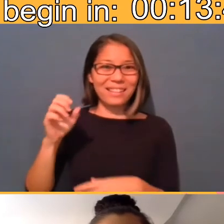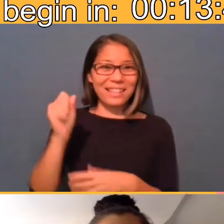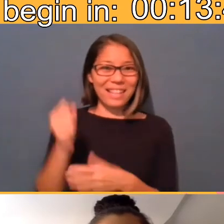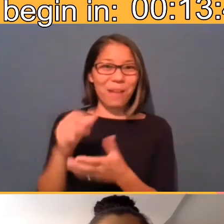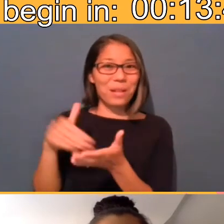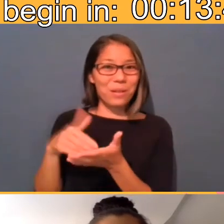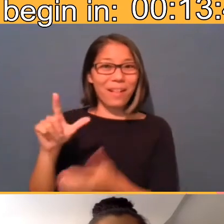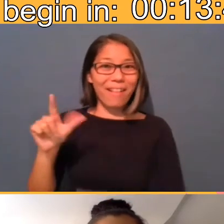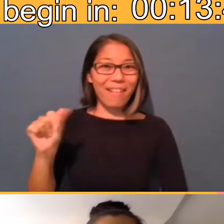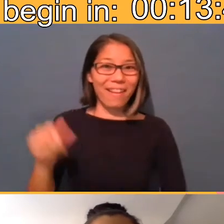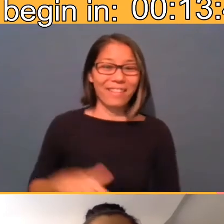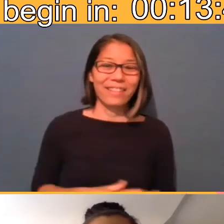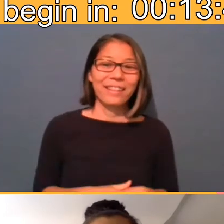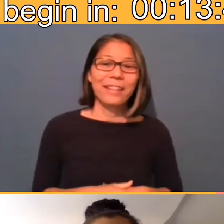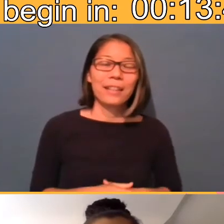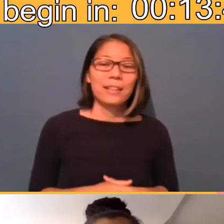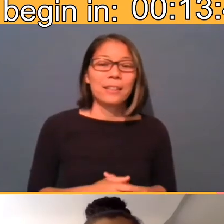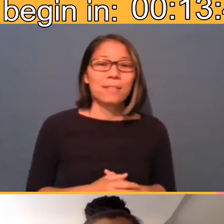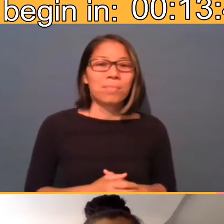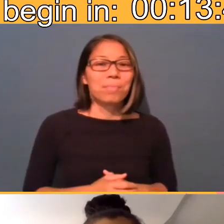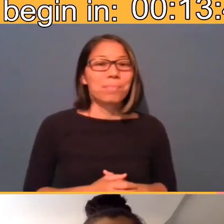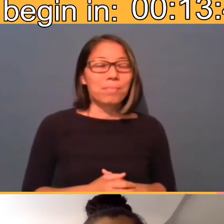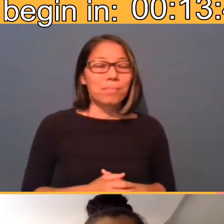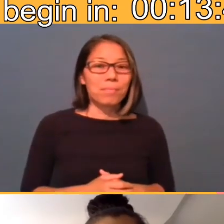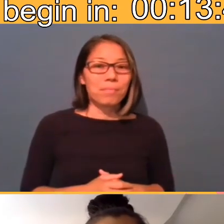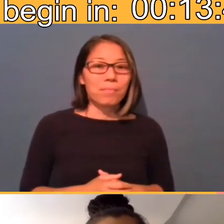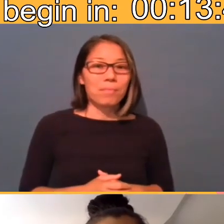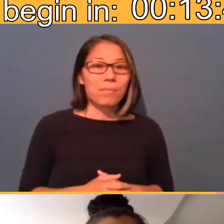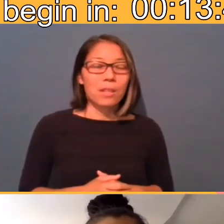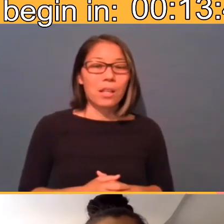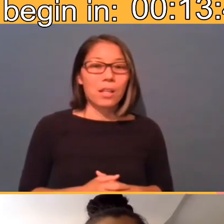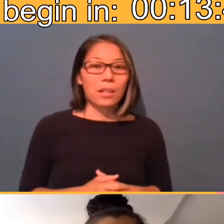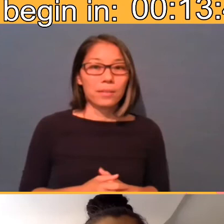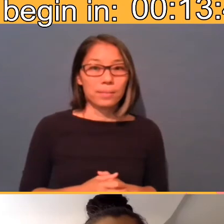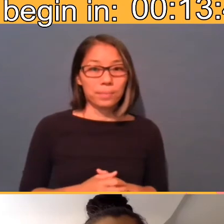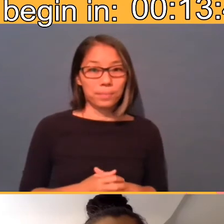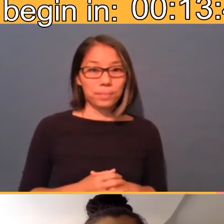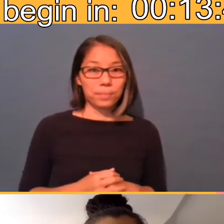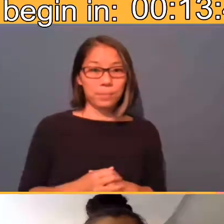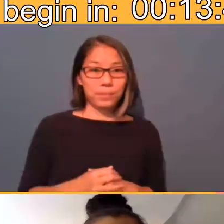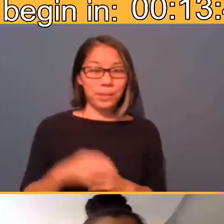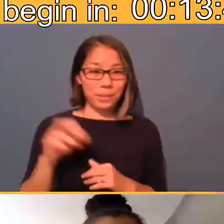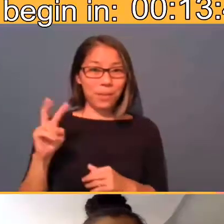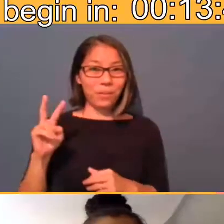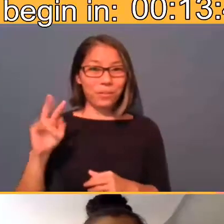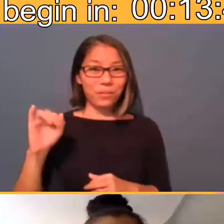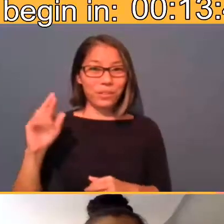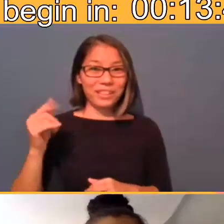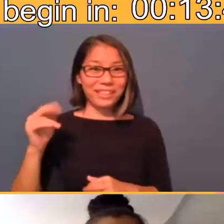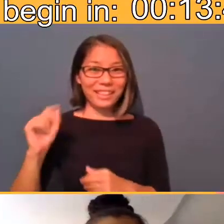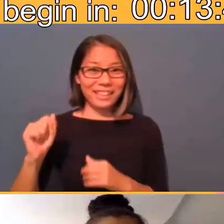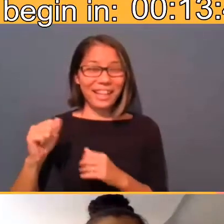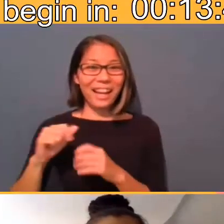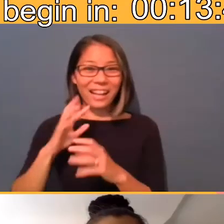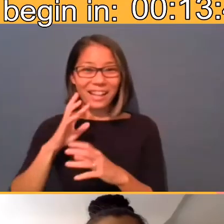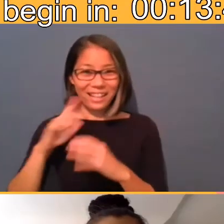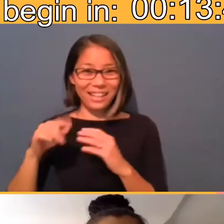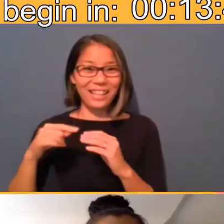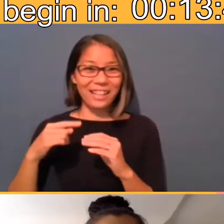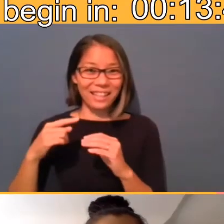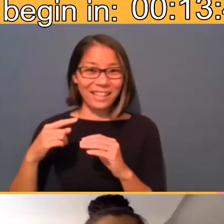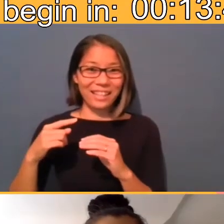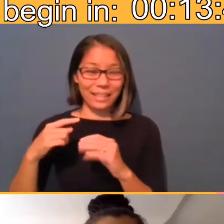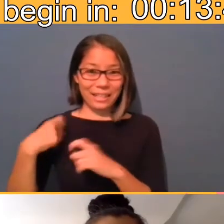live. Pero sí queremos reconocer a la gente indígena de